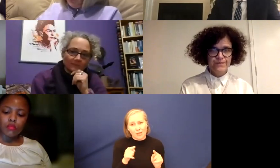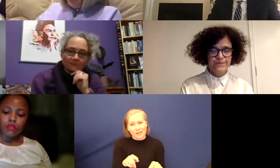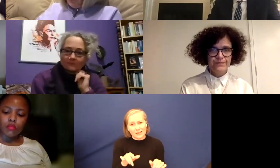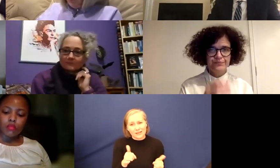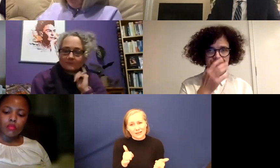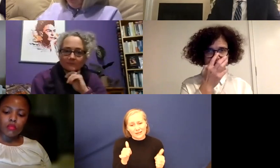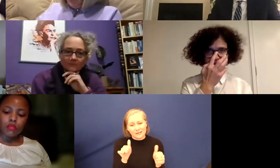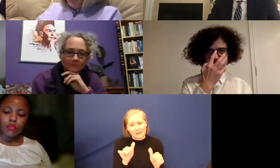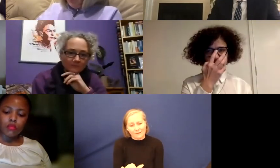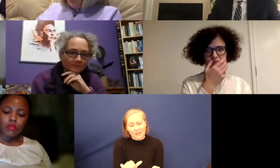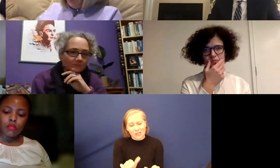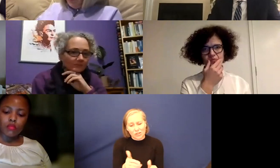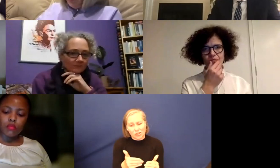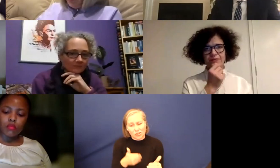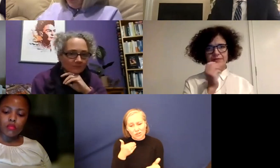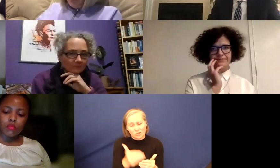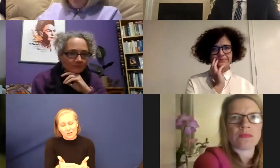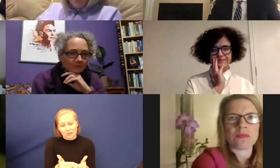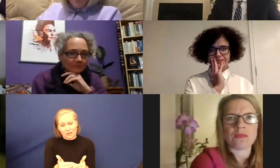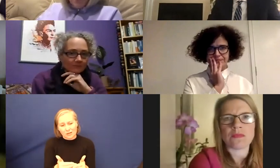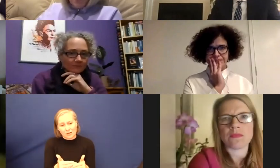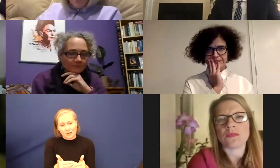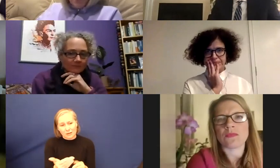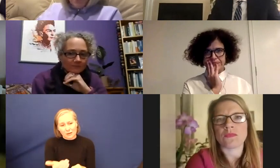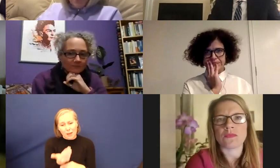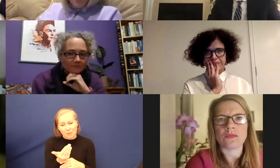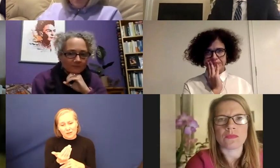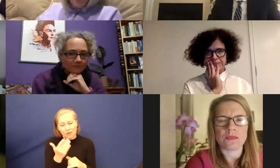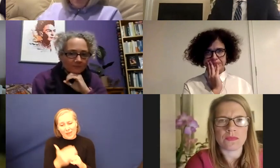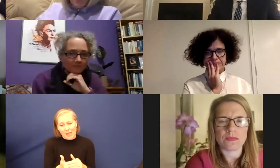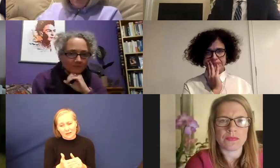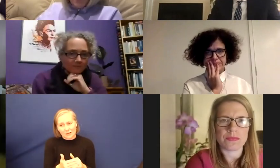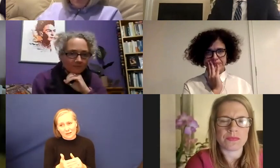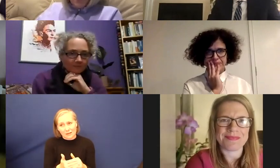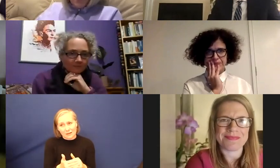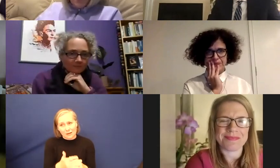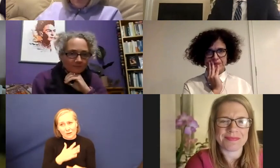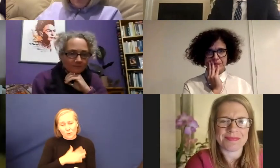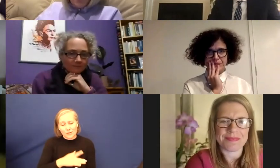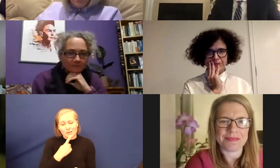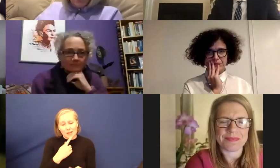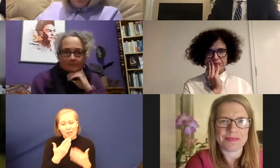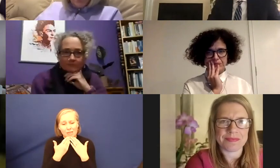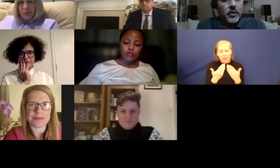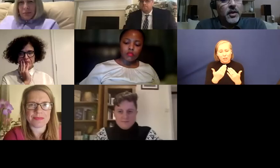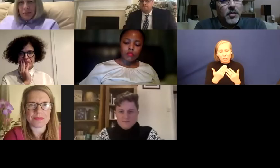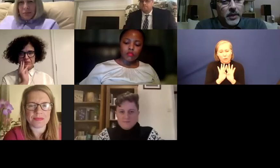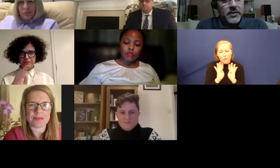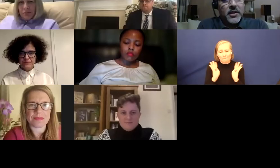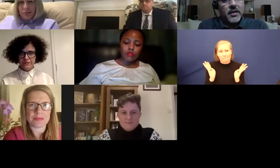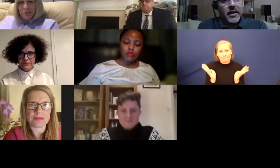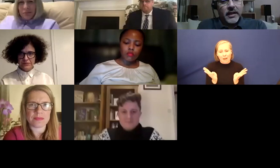We're just coming up to the end of, um, our session here. I'm just going to finish up by saying thank you so much to all of the panel members. Thank you,